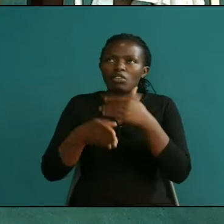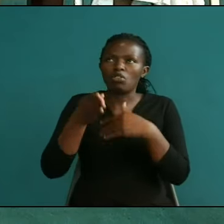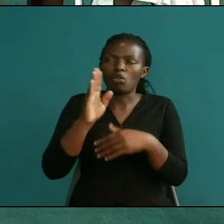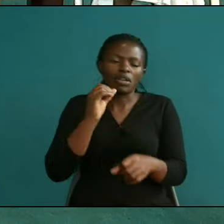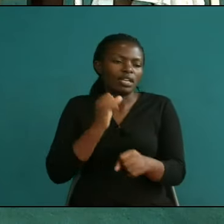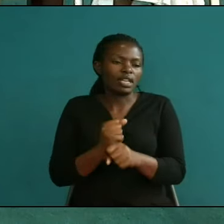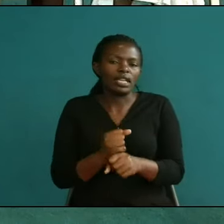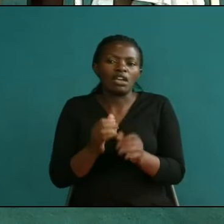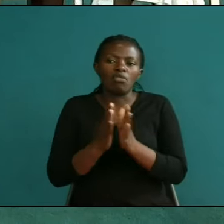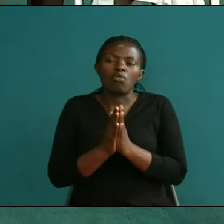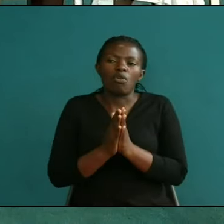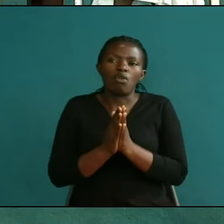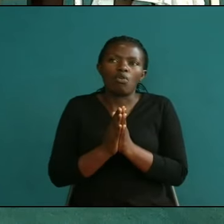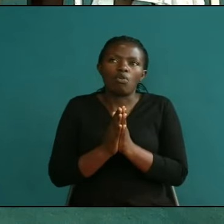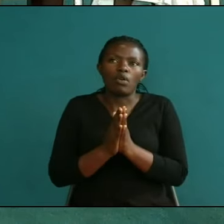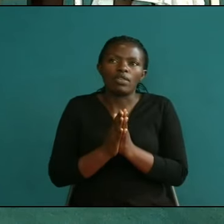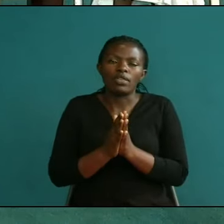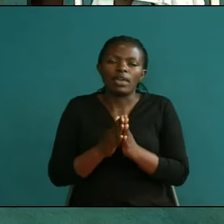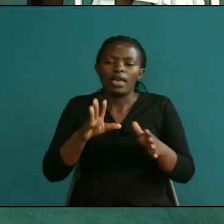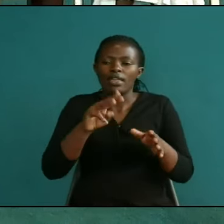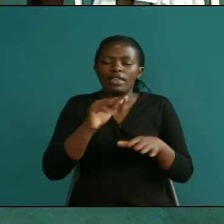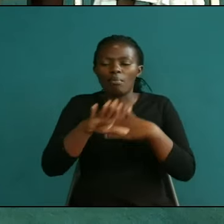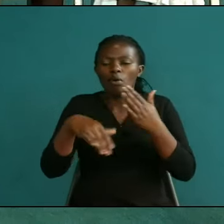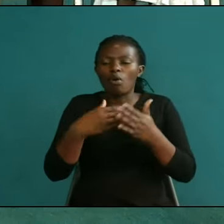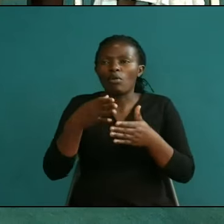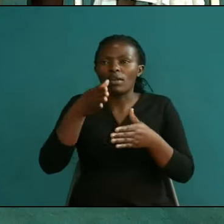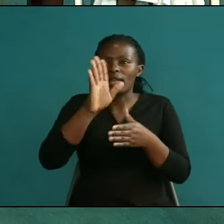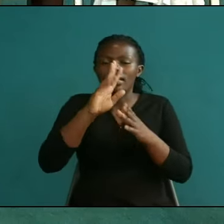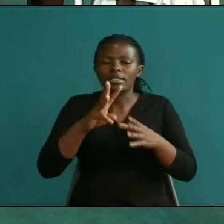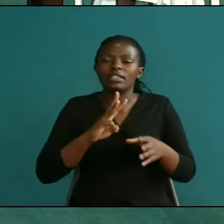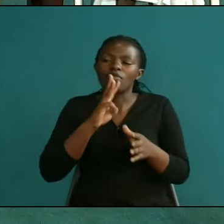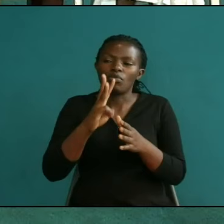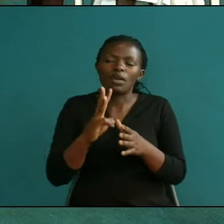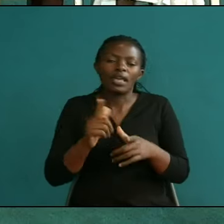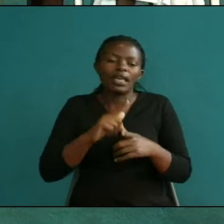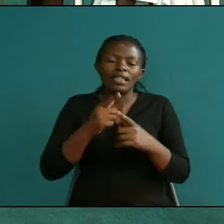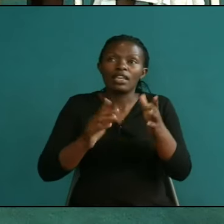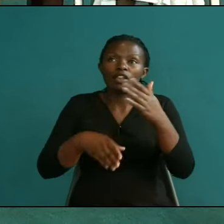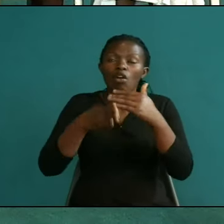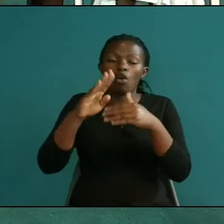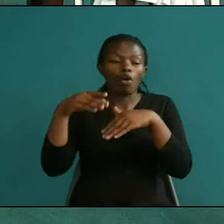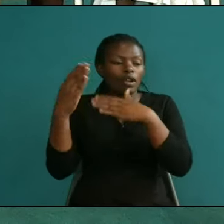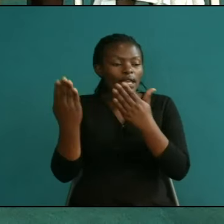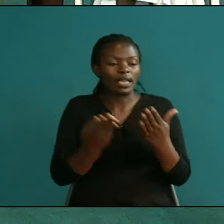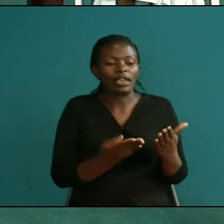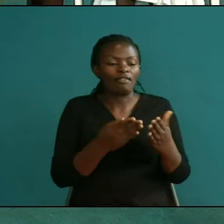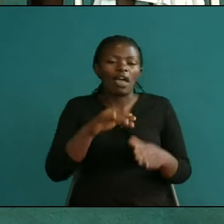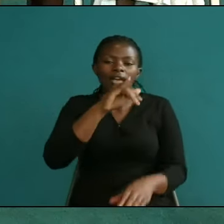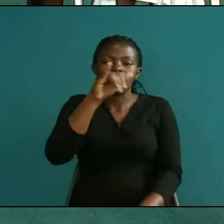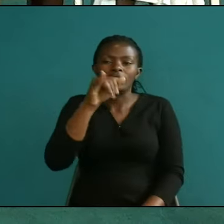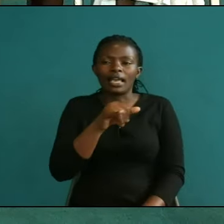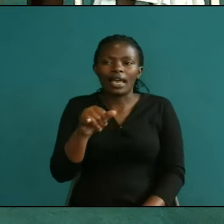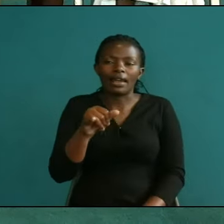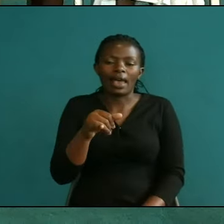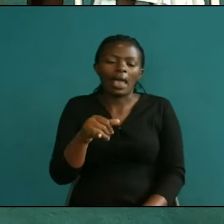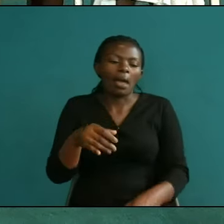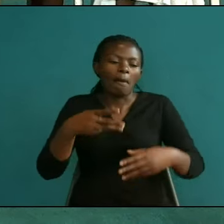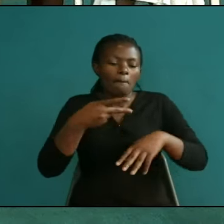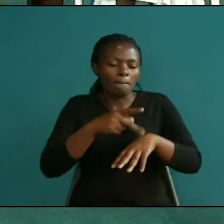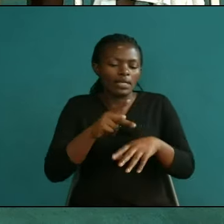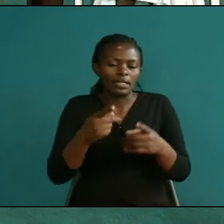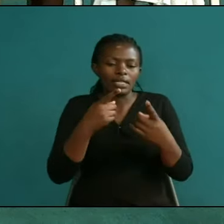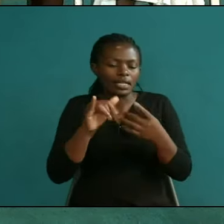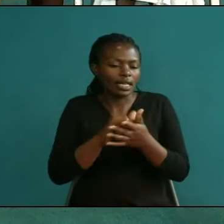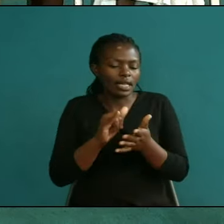their deeds. God then gives Zechariah a message of hope for Jerusalem, declaring that he will